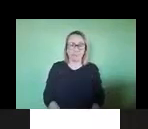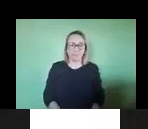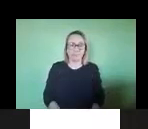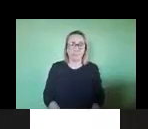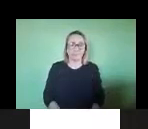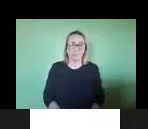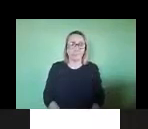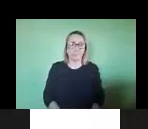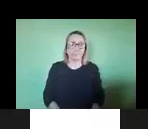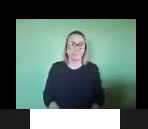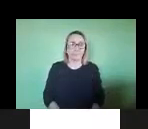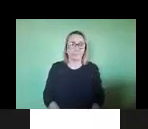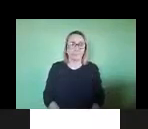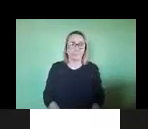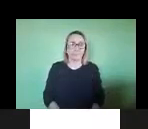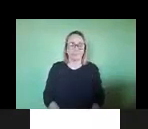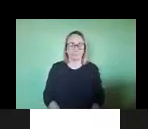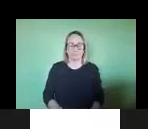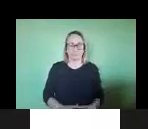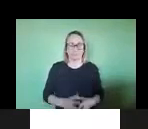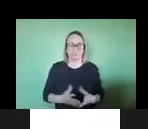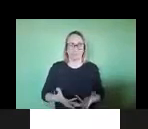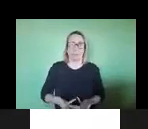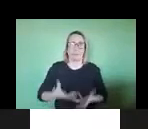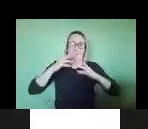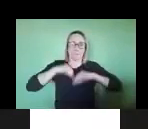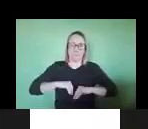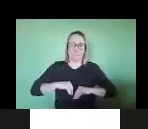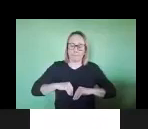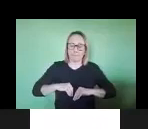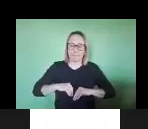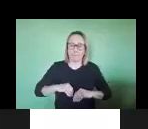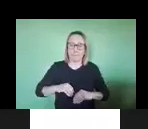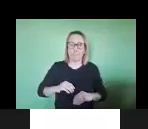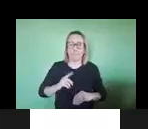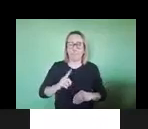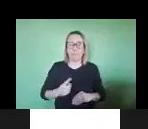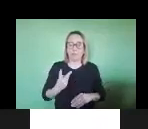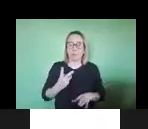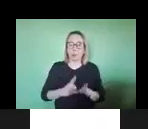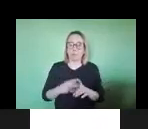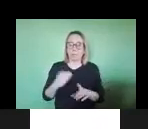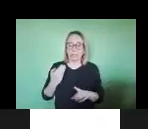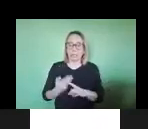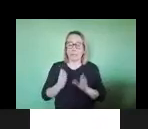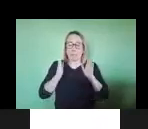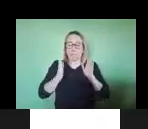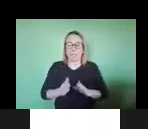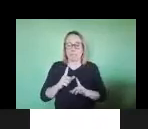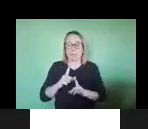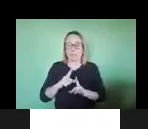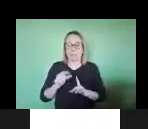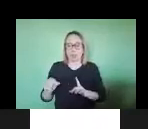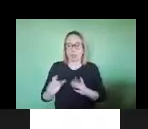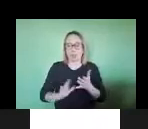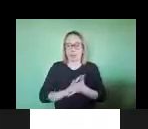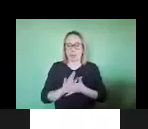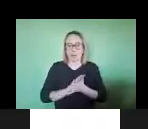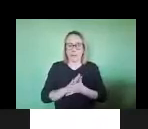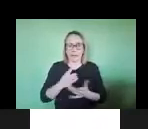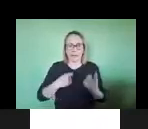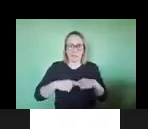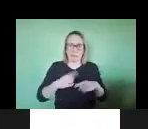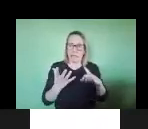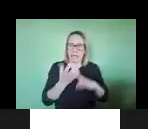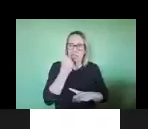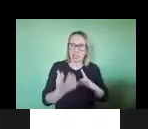So although all of this was a big learning curve for us, the need to go digital over the last 2 years has really resulted in us achieving some of our